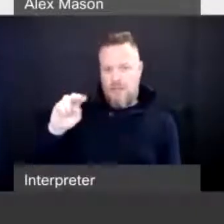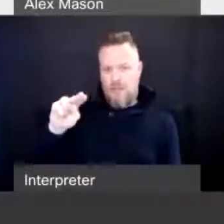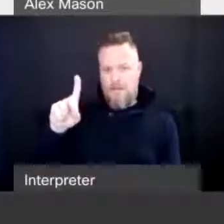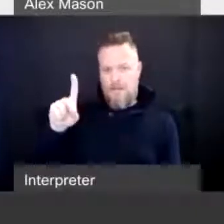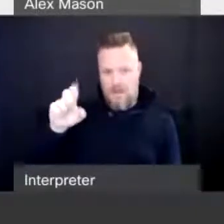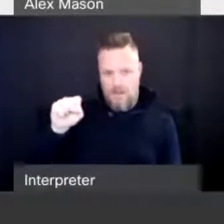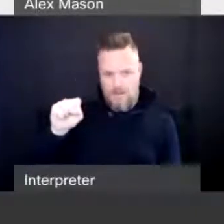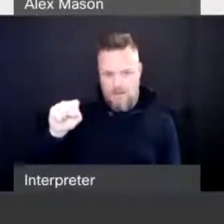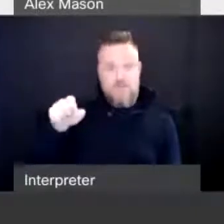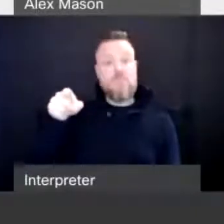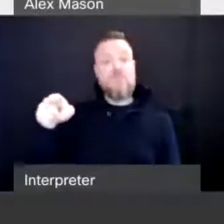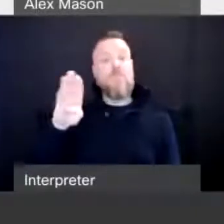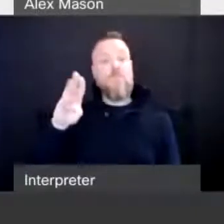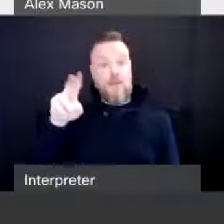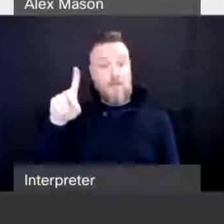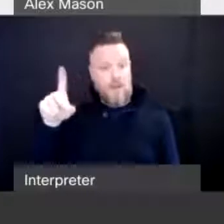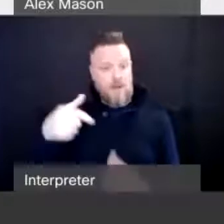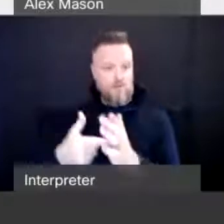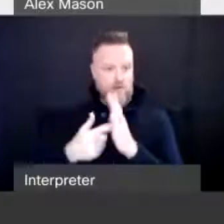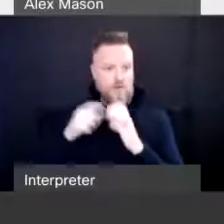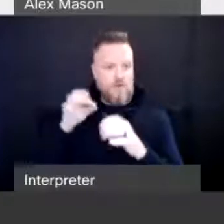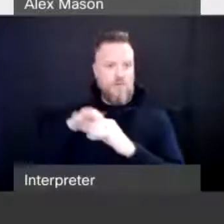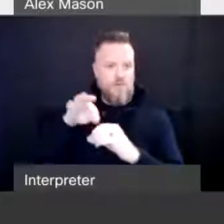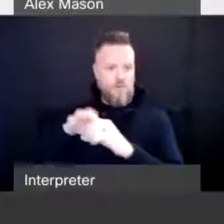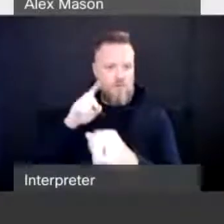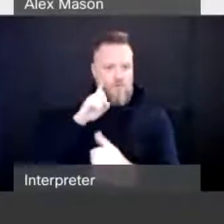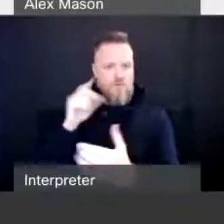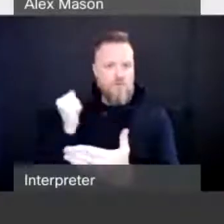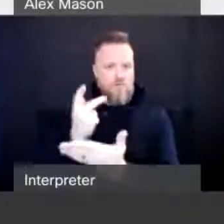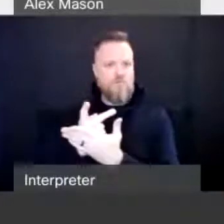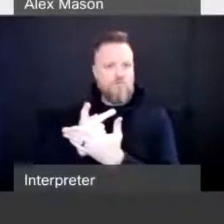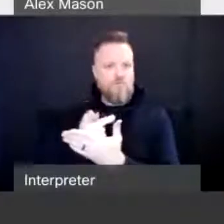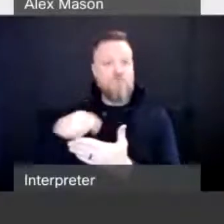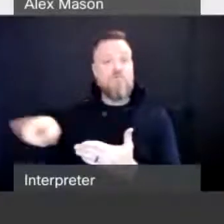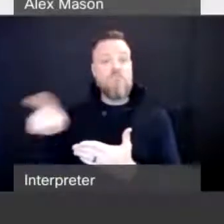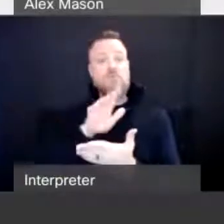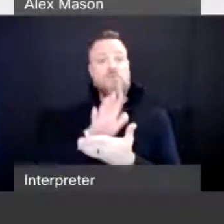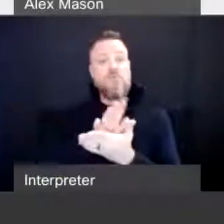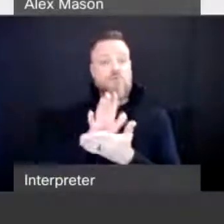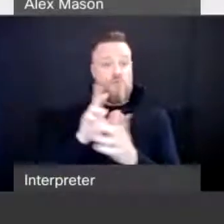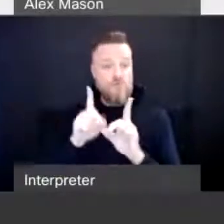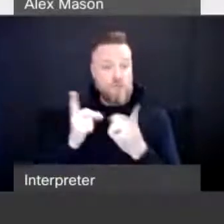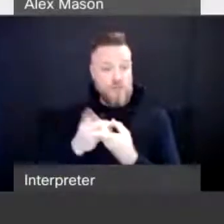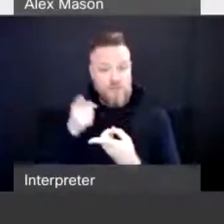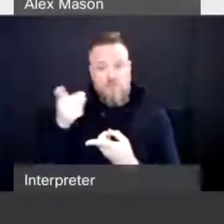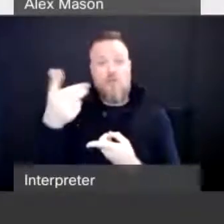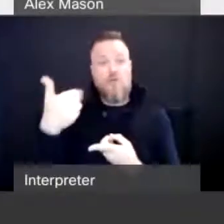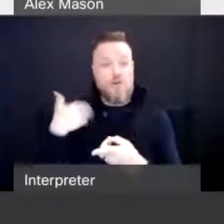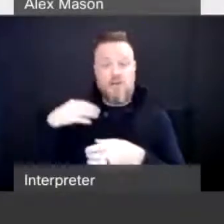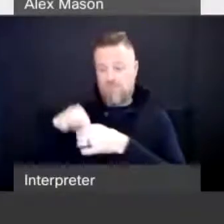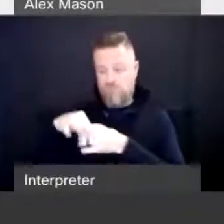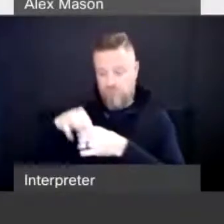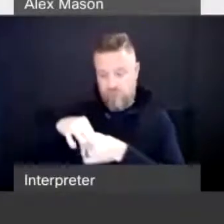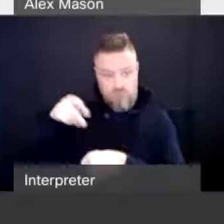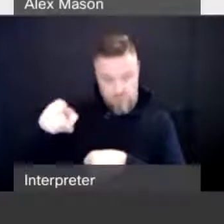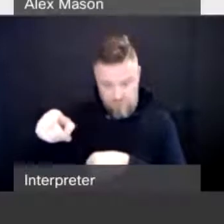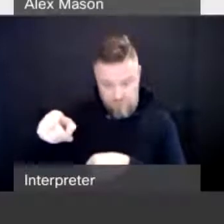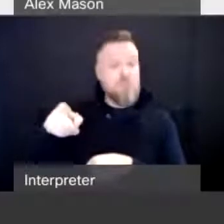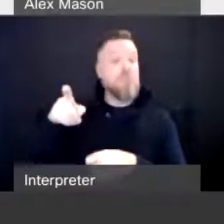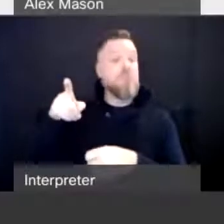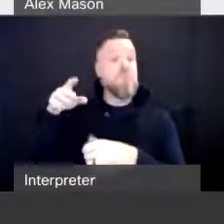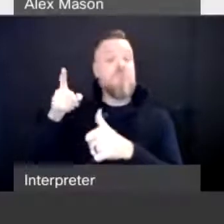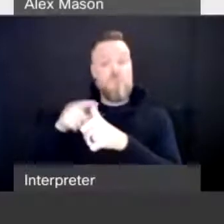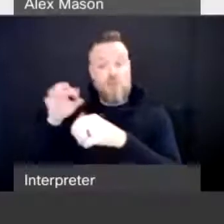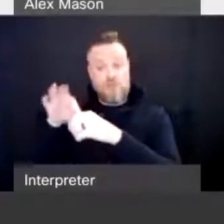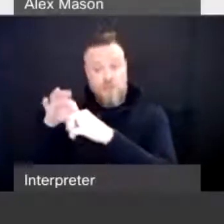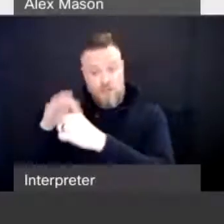subject to voter approval. And so school districts therefore have elections. Once the election gets approved,